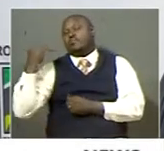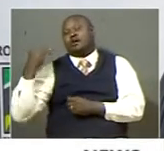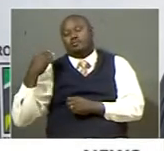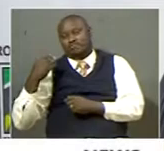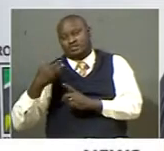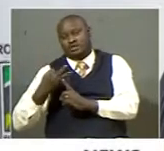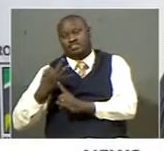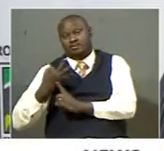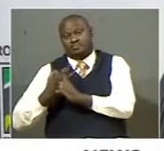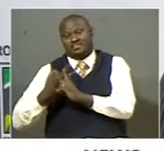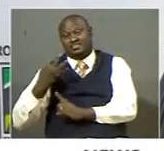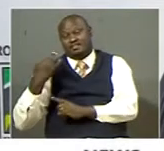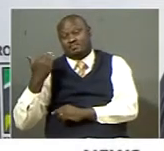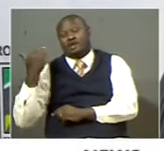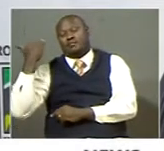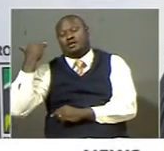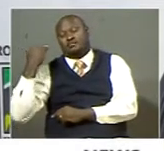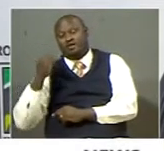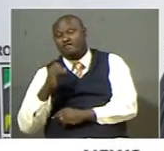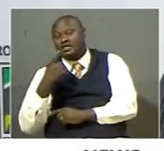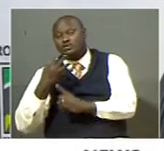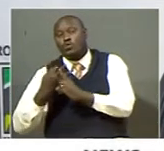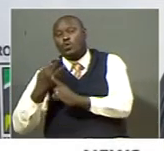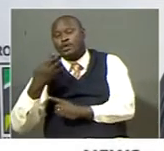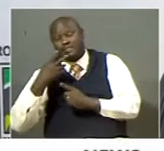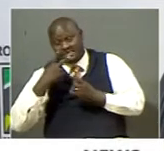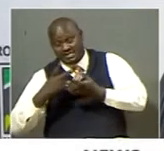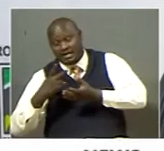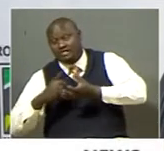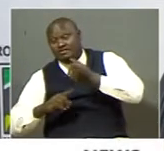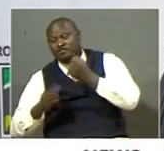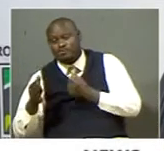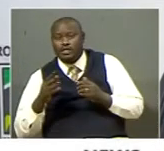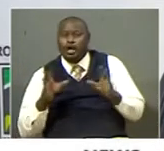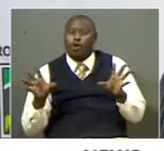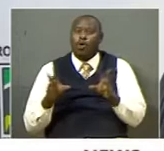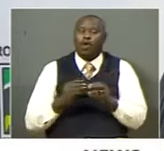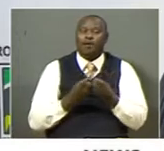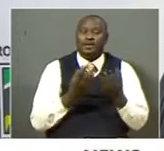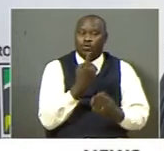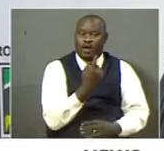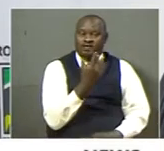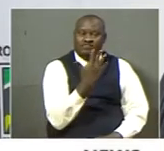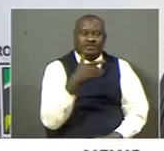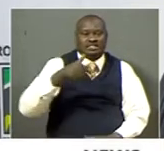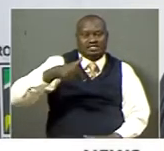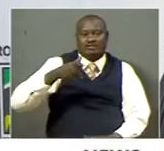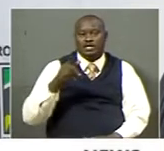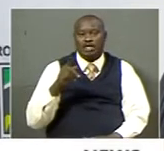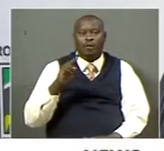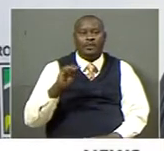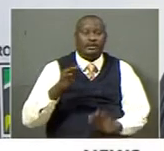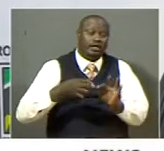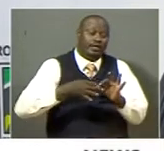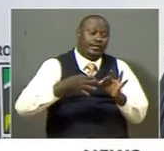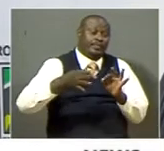previous quarter or the first quarter. This cumulatively brings the total performance to 157 kilometers equivalent added